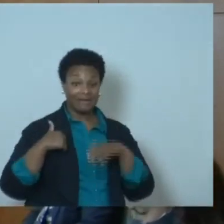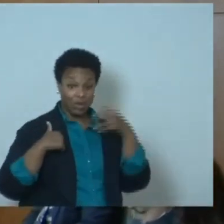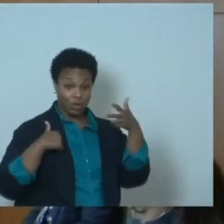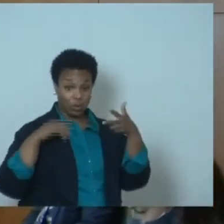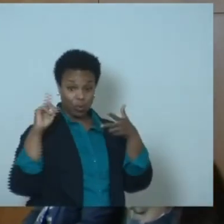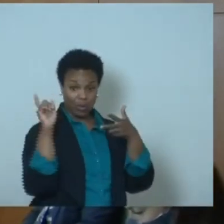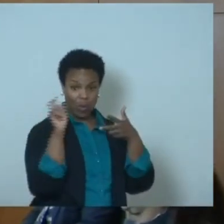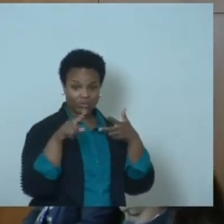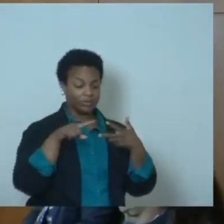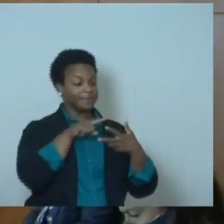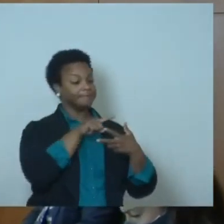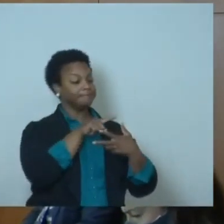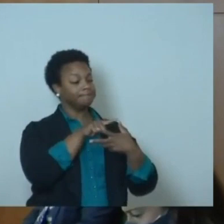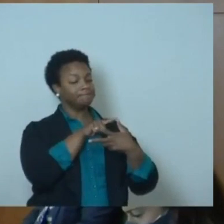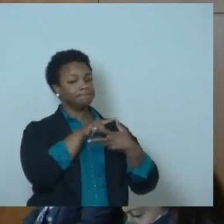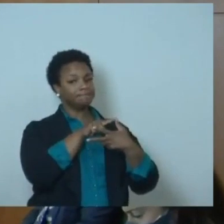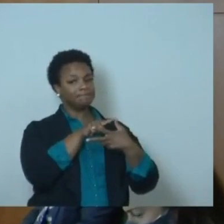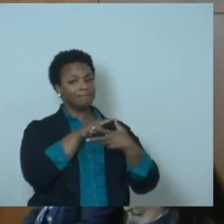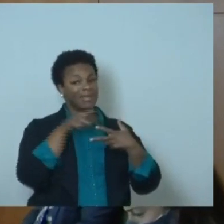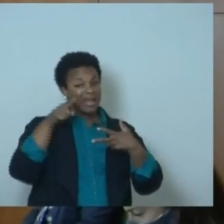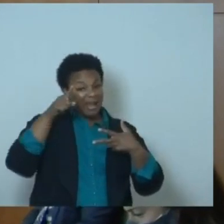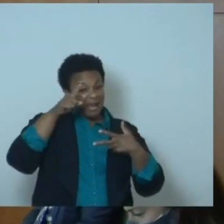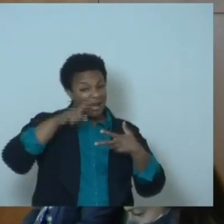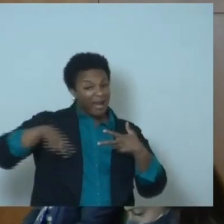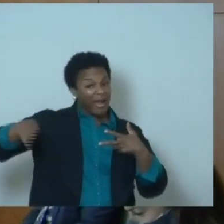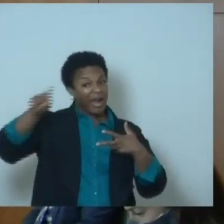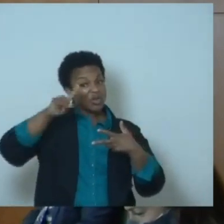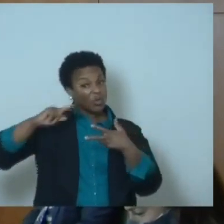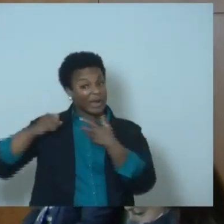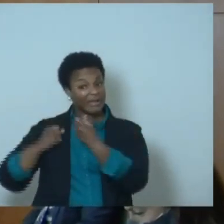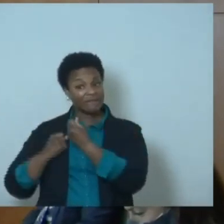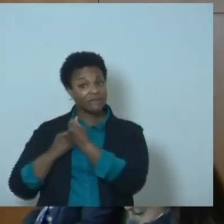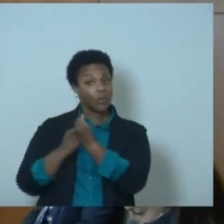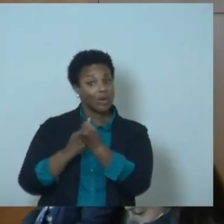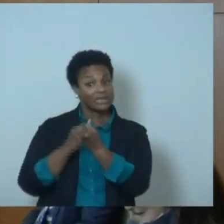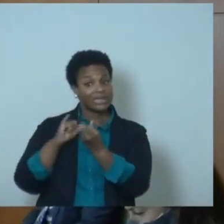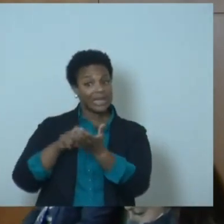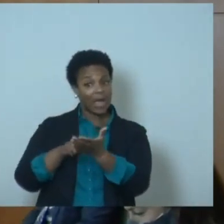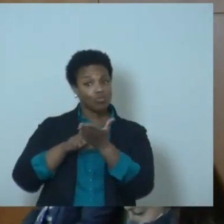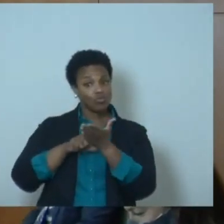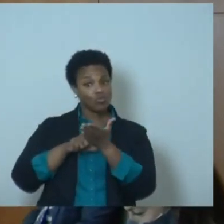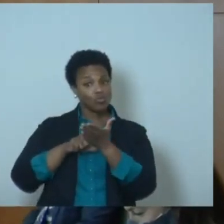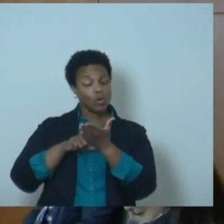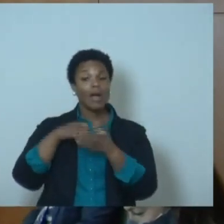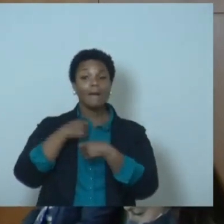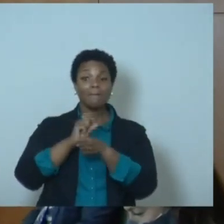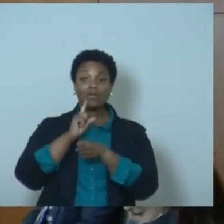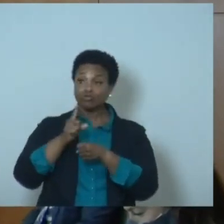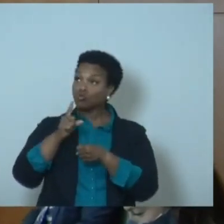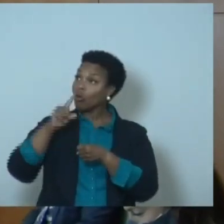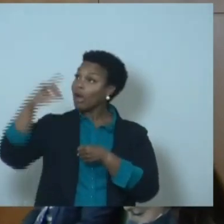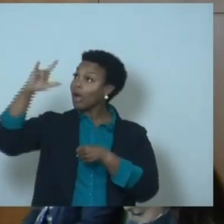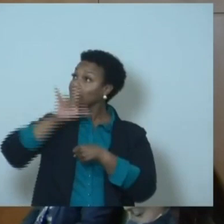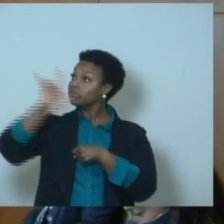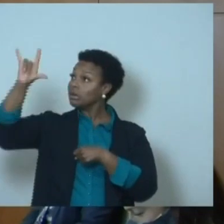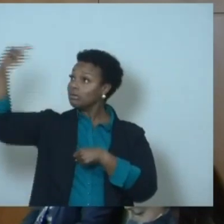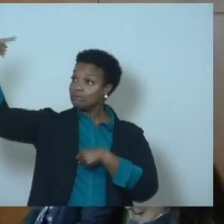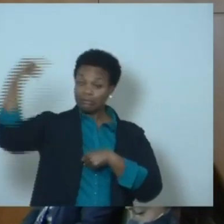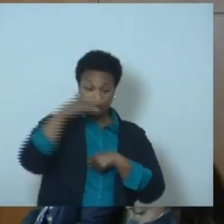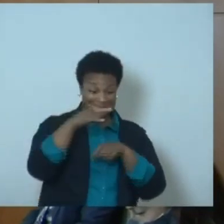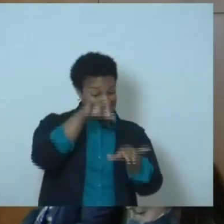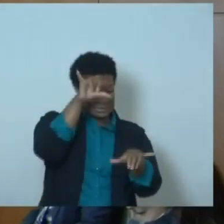has there been any enforcement of this 14-day quarantine? And the second is, has there been